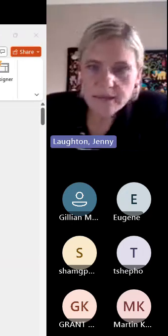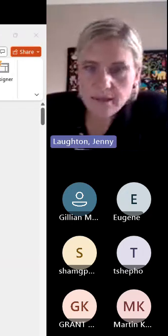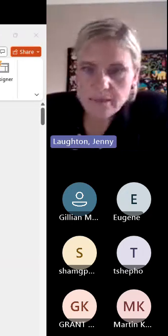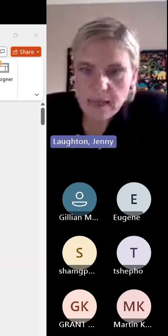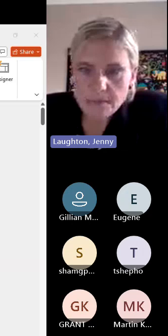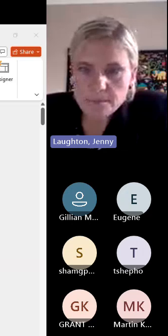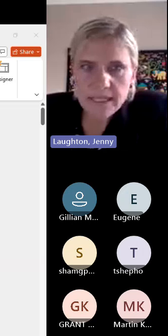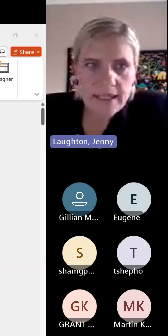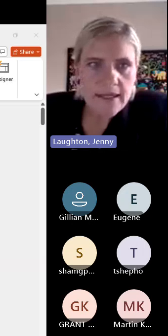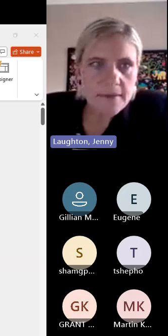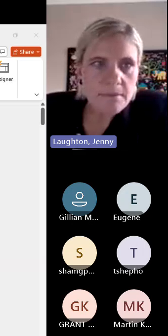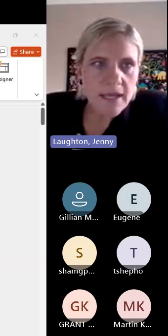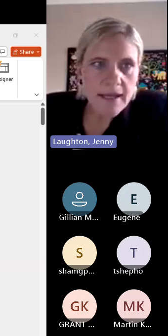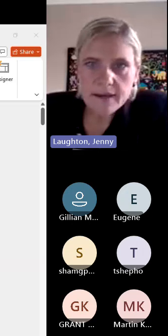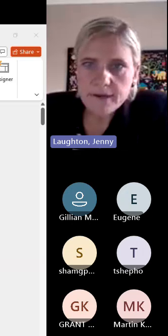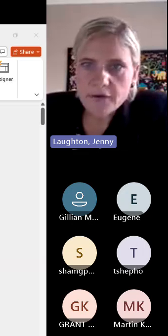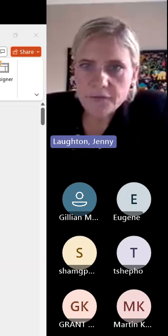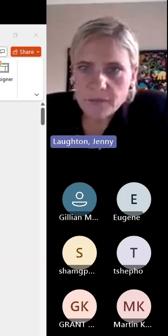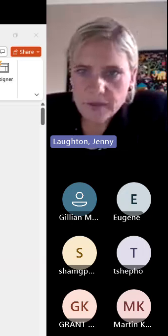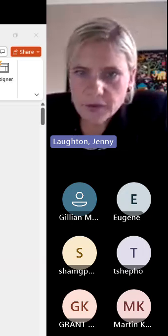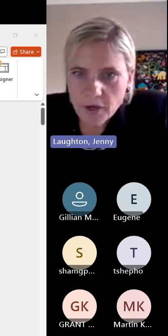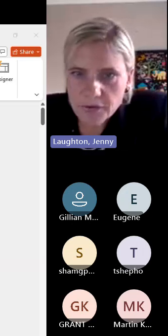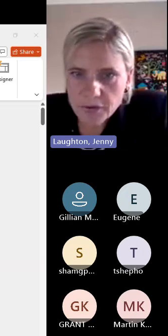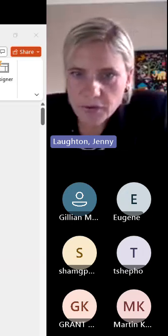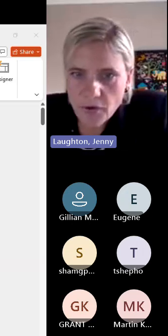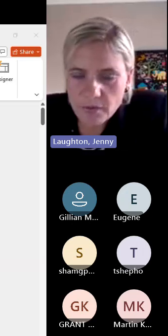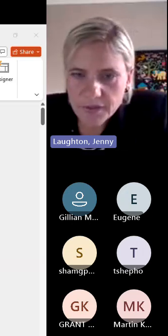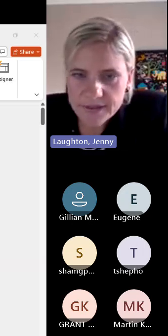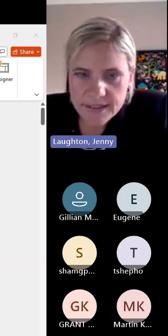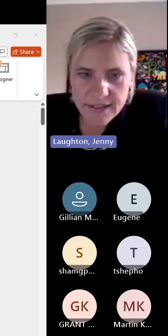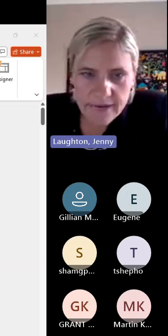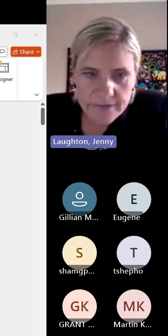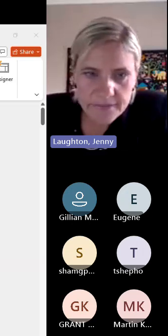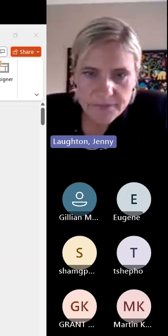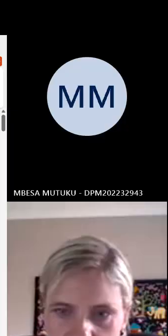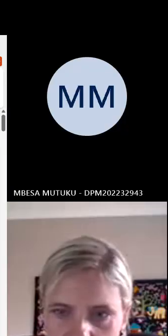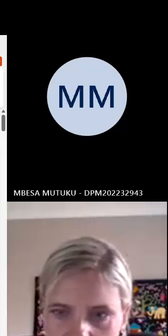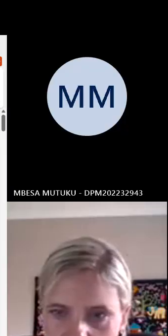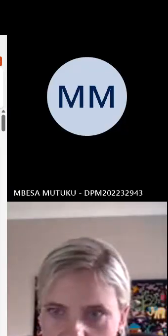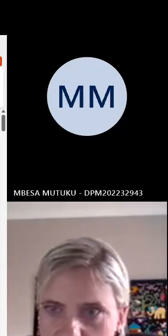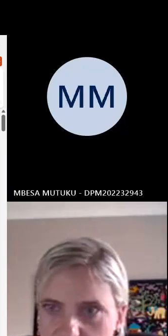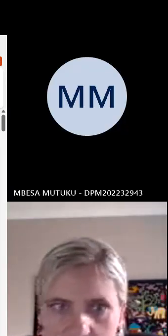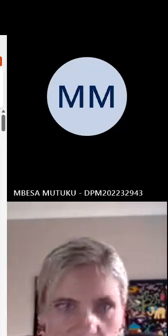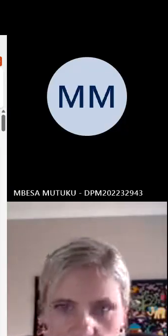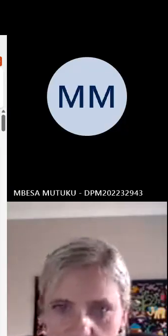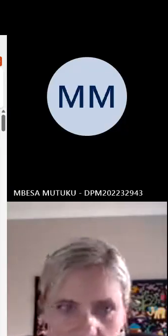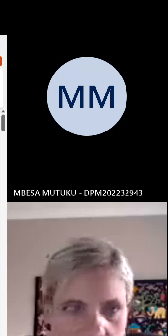If I can, Minnie, may I confirm that you're on the call with us today?